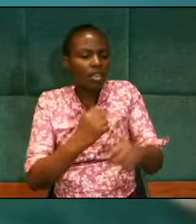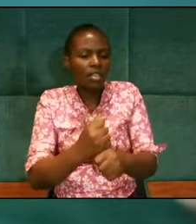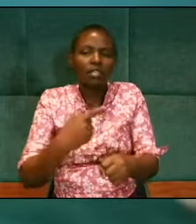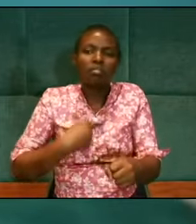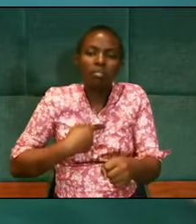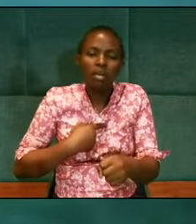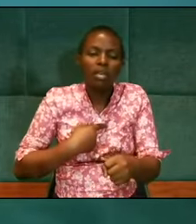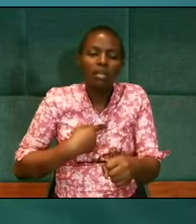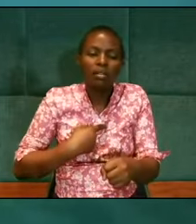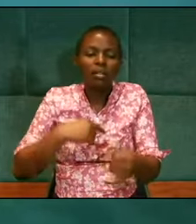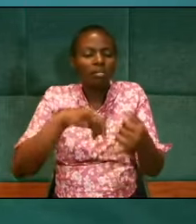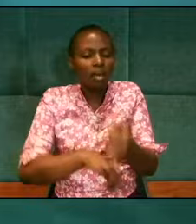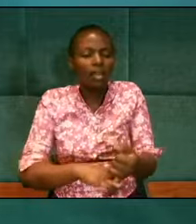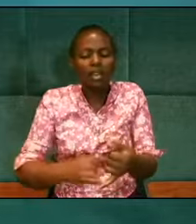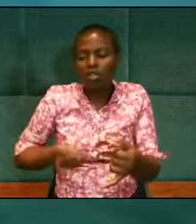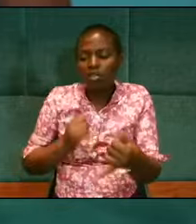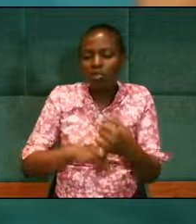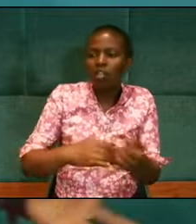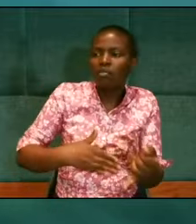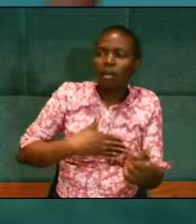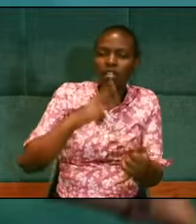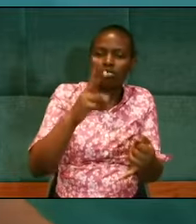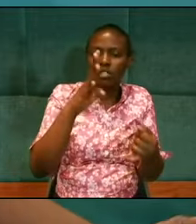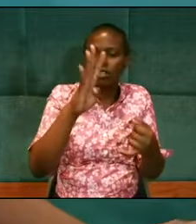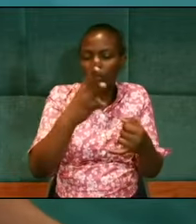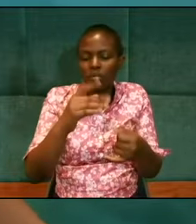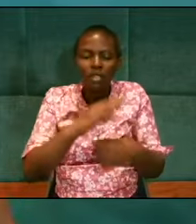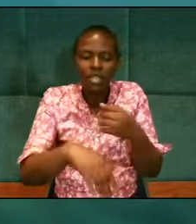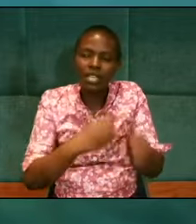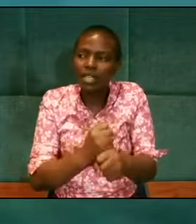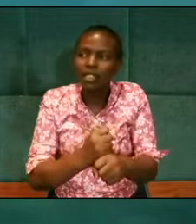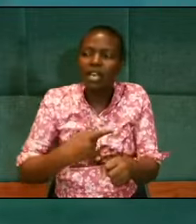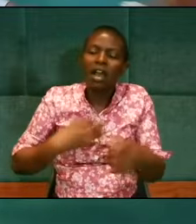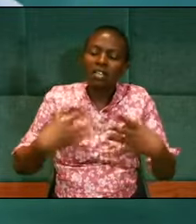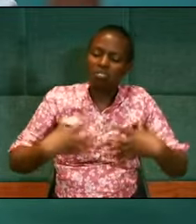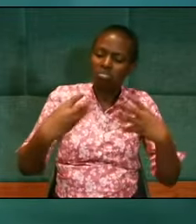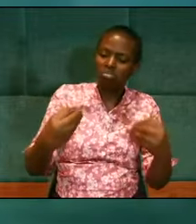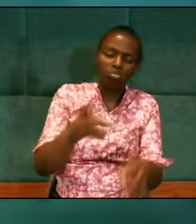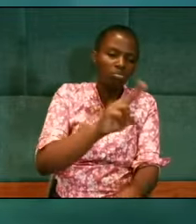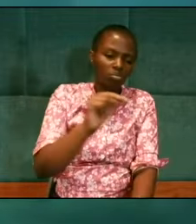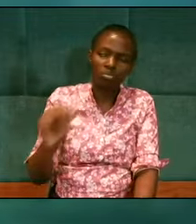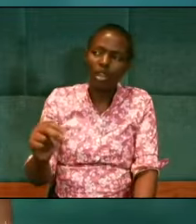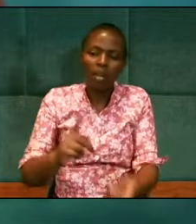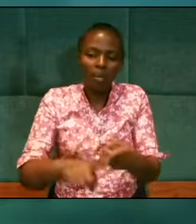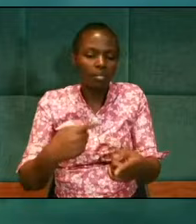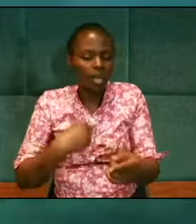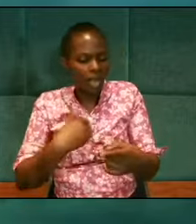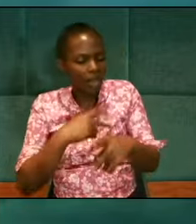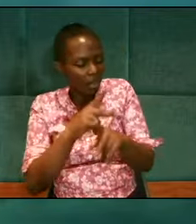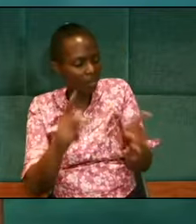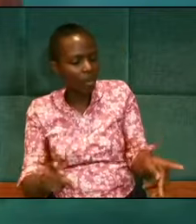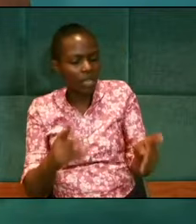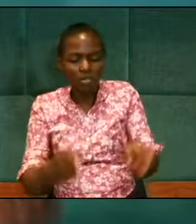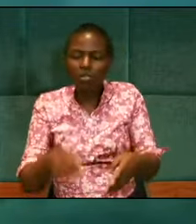My wife was 24 years, we got married. We were not rich, we had no money. But at least I had a room. I was